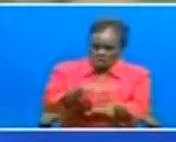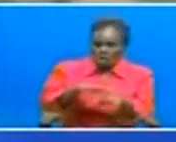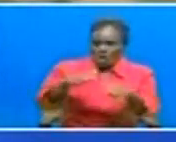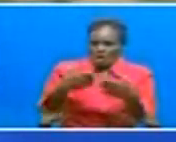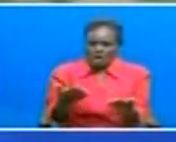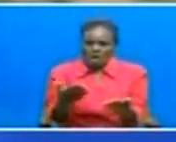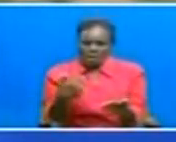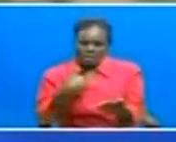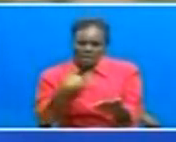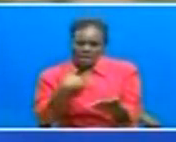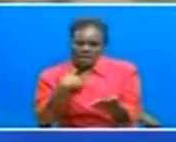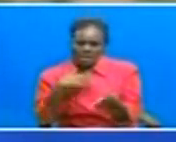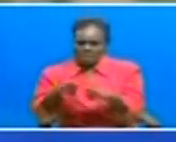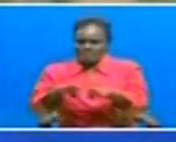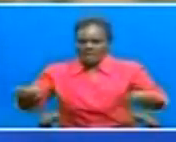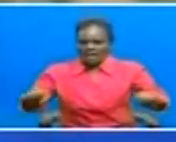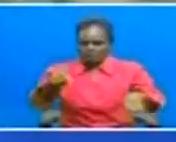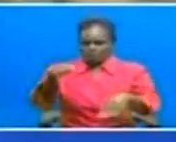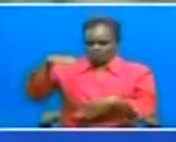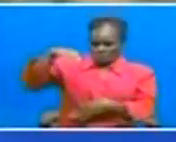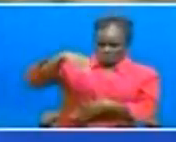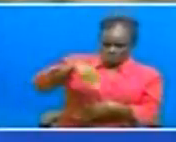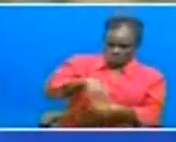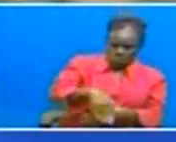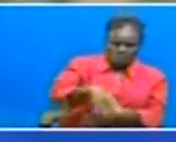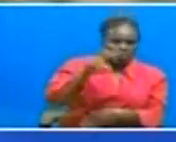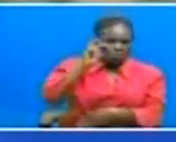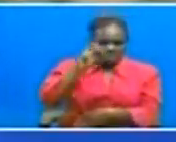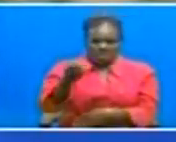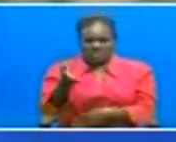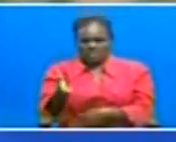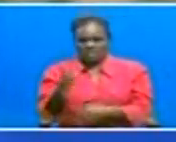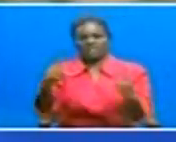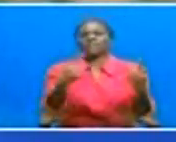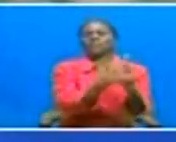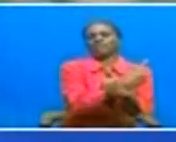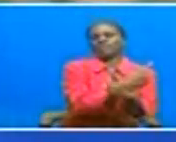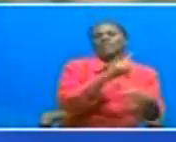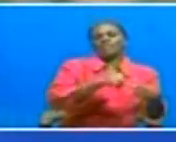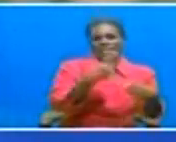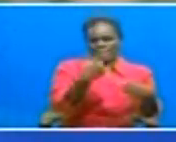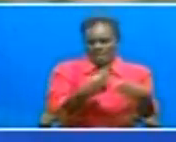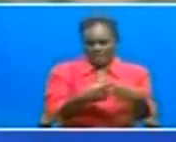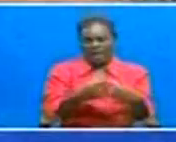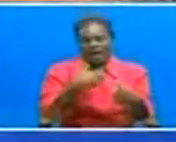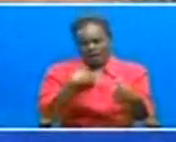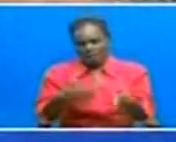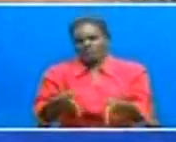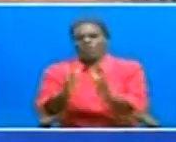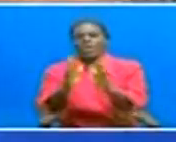on maybe flat. So we take on all these differences, then get to design a kit for